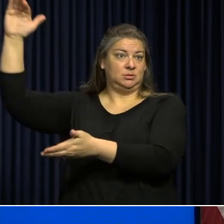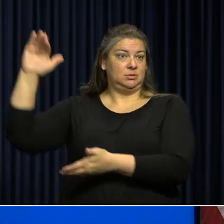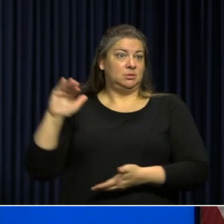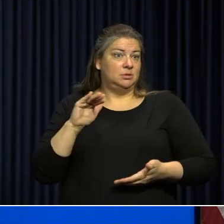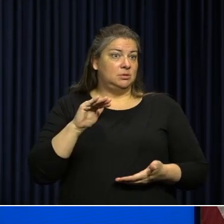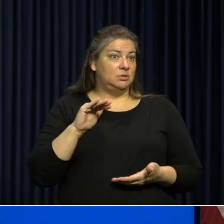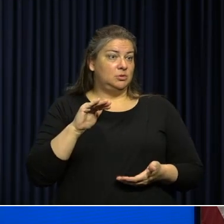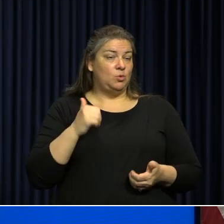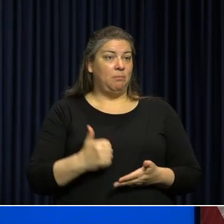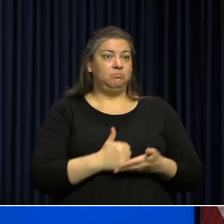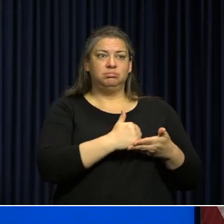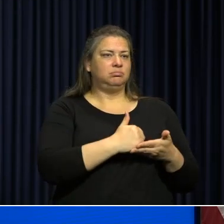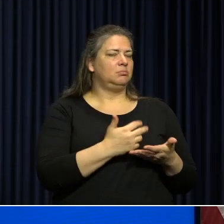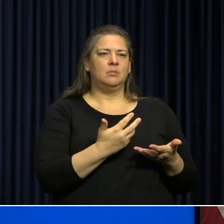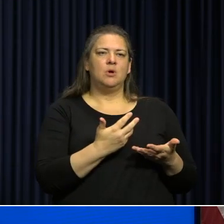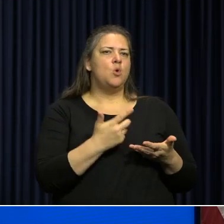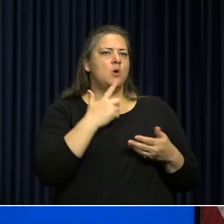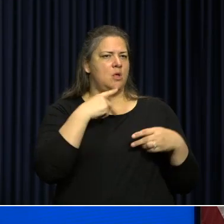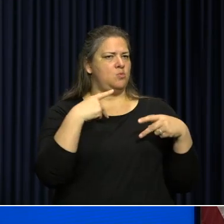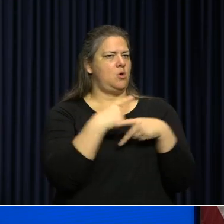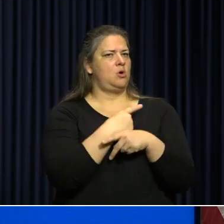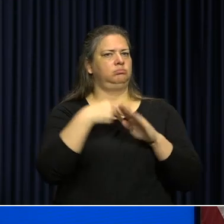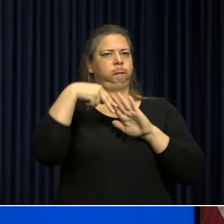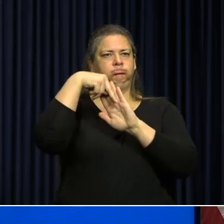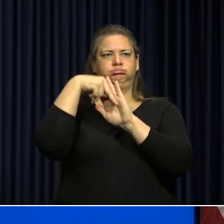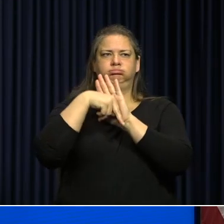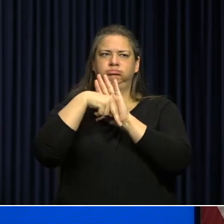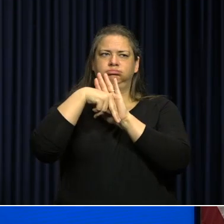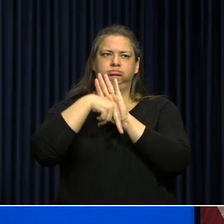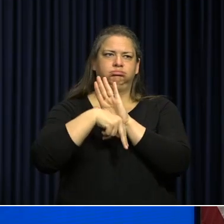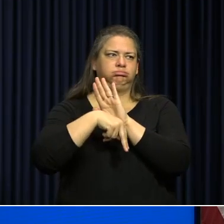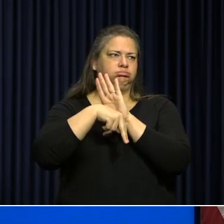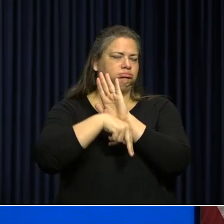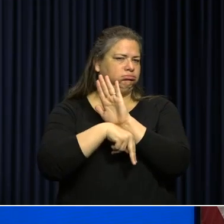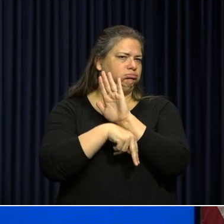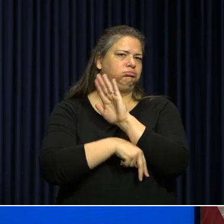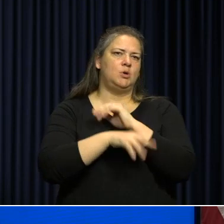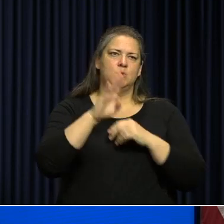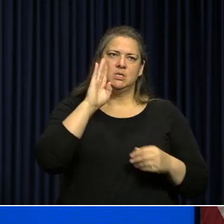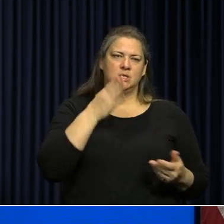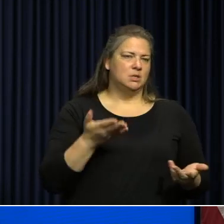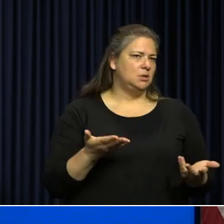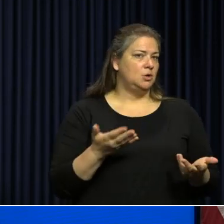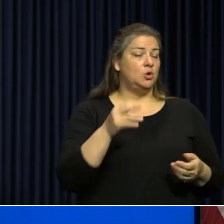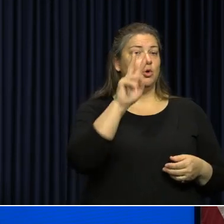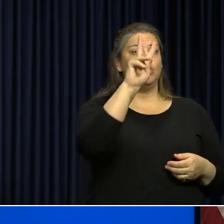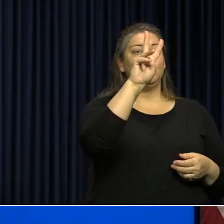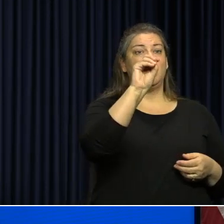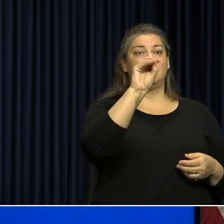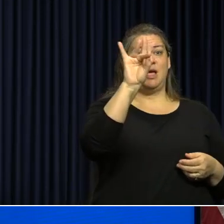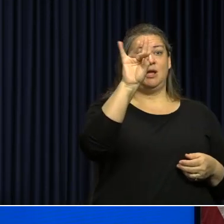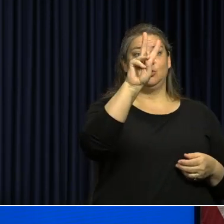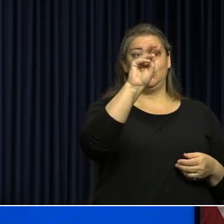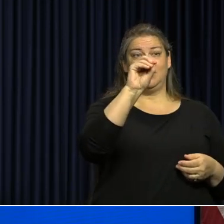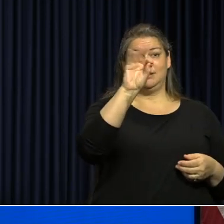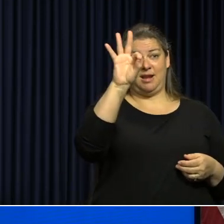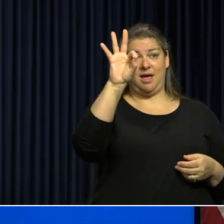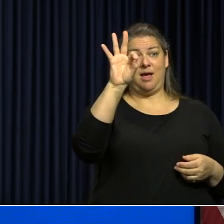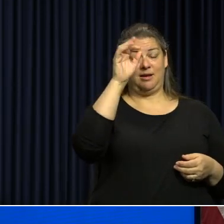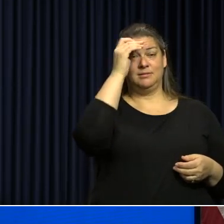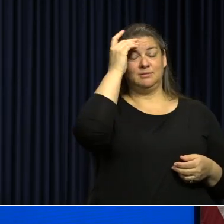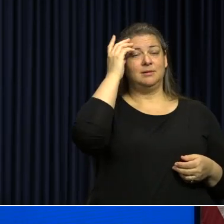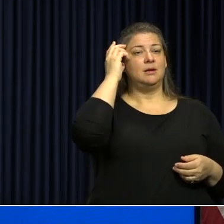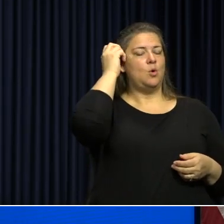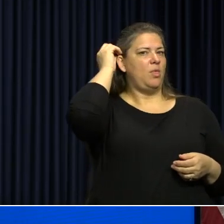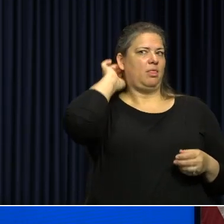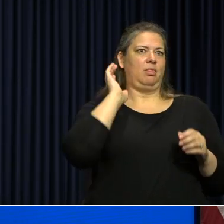going to significantly worsen the recession we're facing. In 2008, 2009, faced with simply